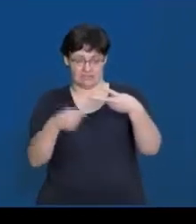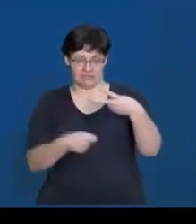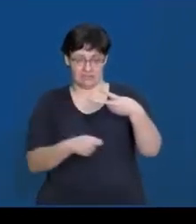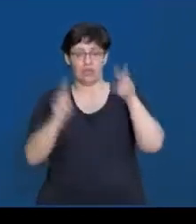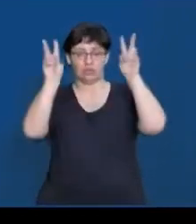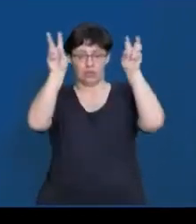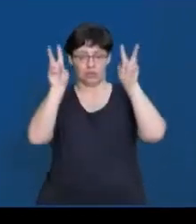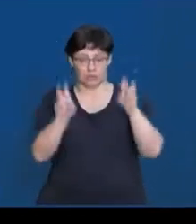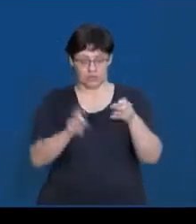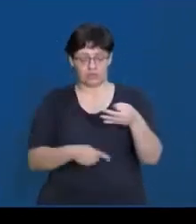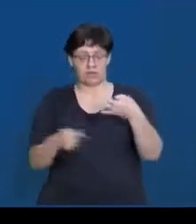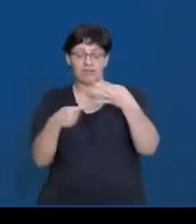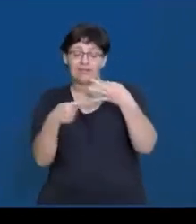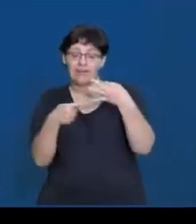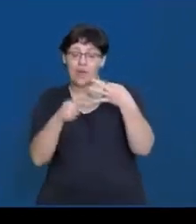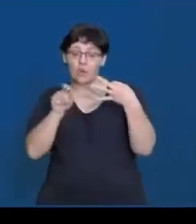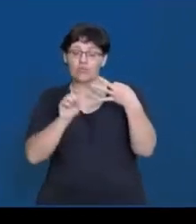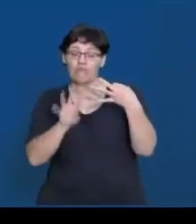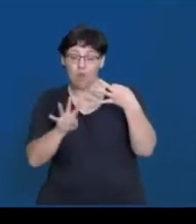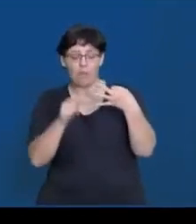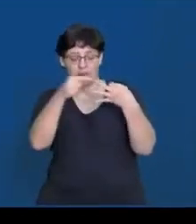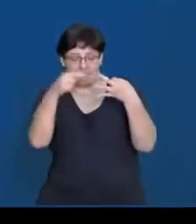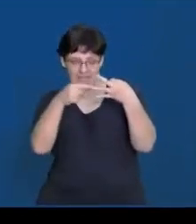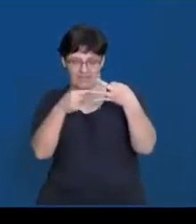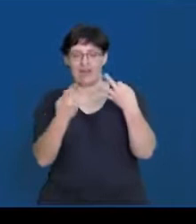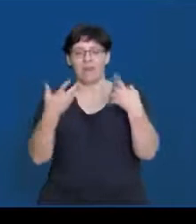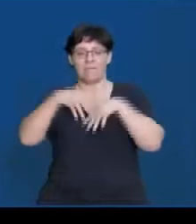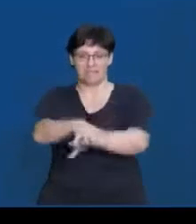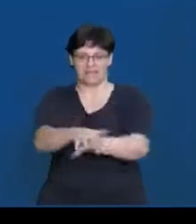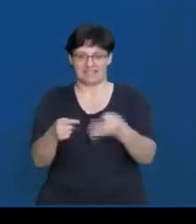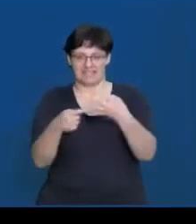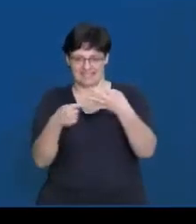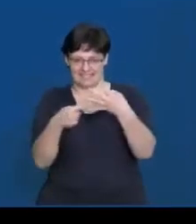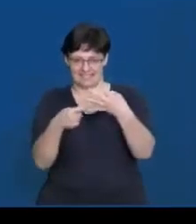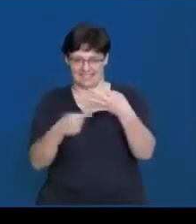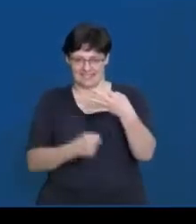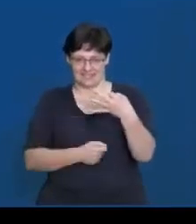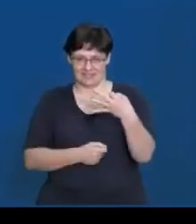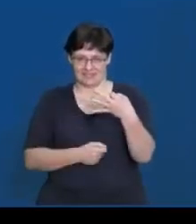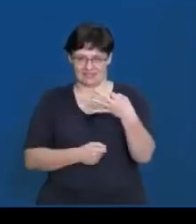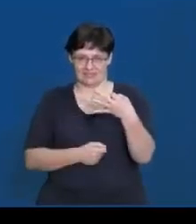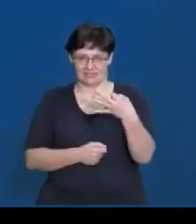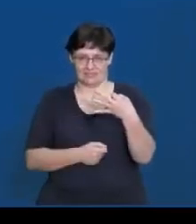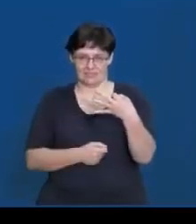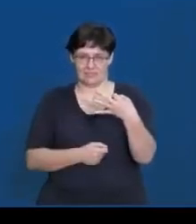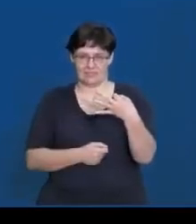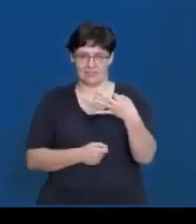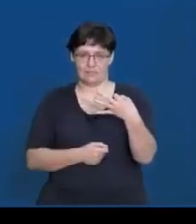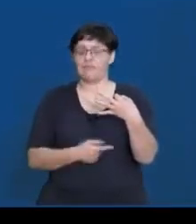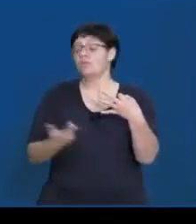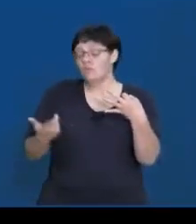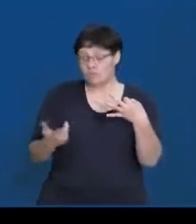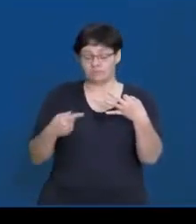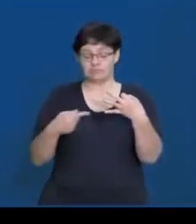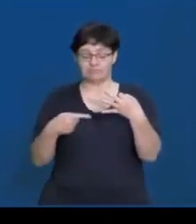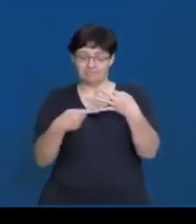are the topics that are asked there. And then your question 4 is a combination of microeconomics and your contemporary economic